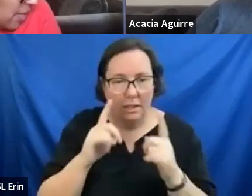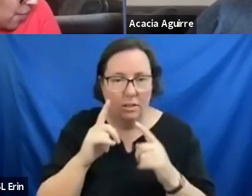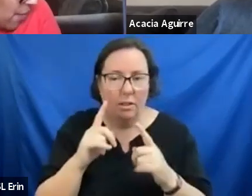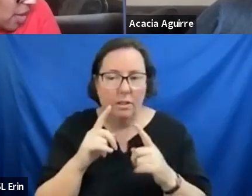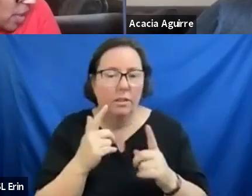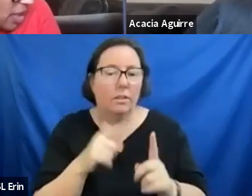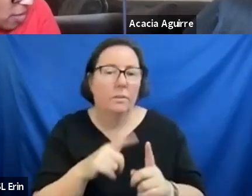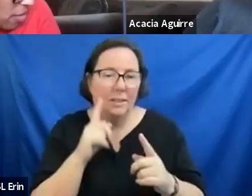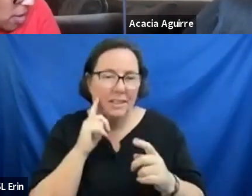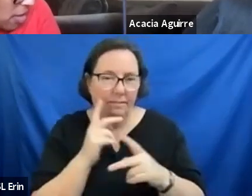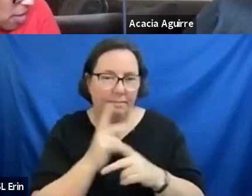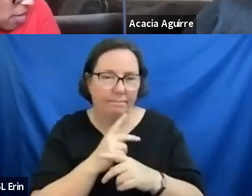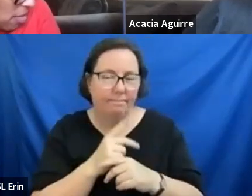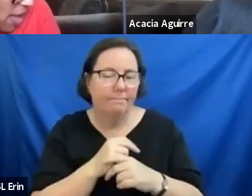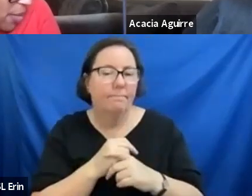can,